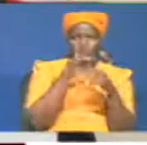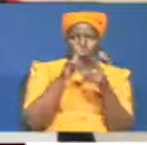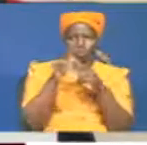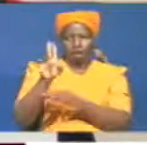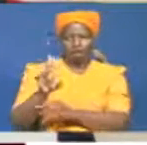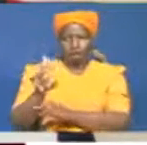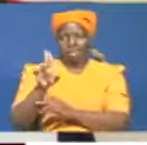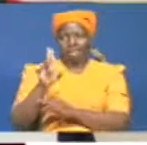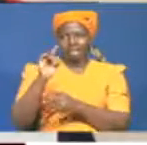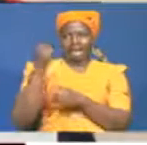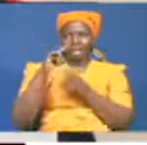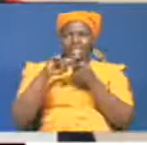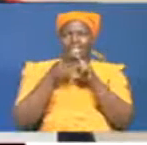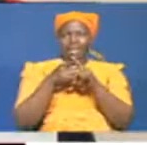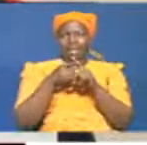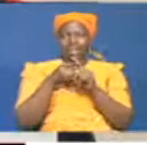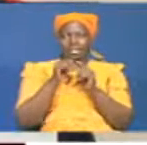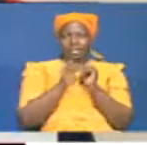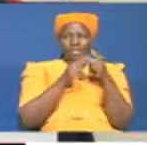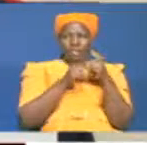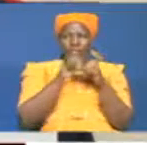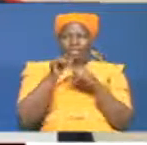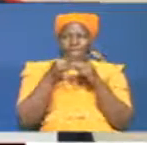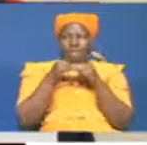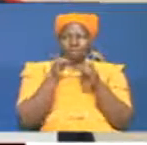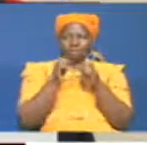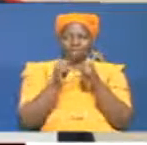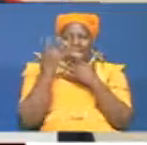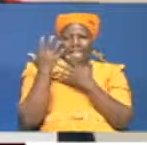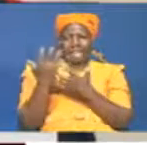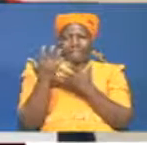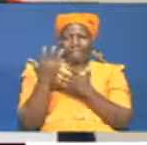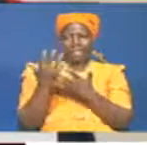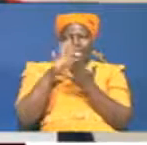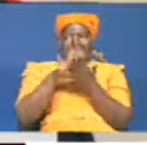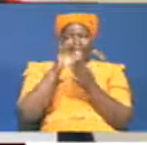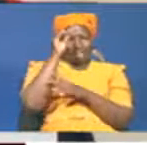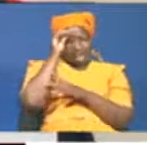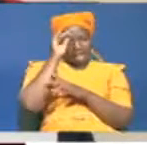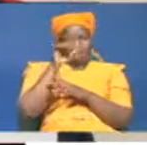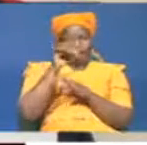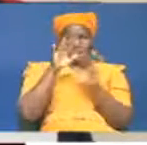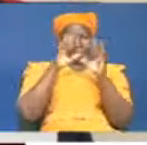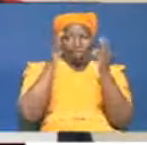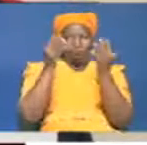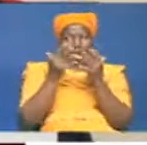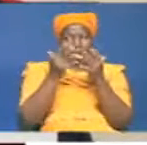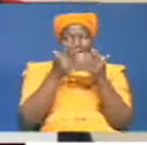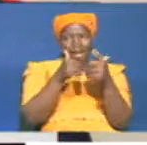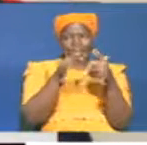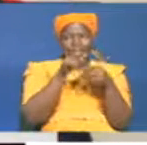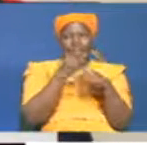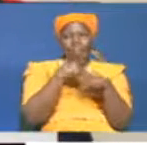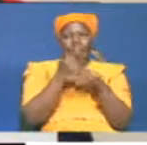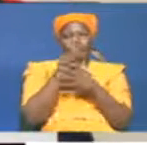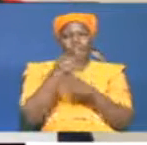Standard 1758, which is heavily benchmarked on the global gap, then it ensures that we